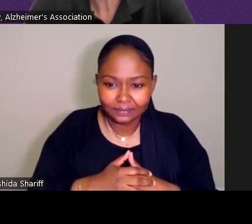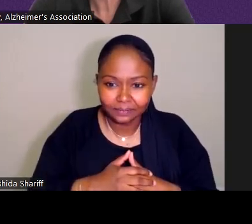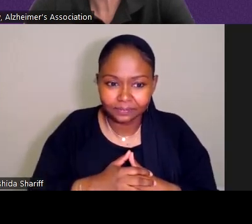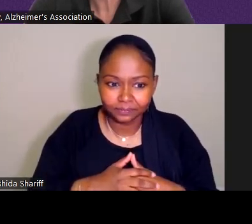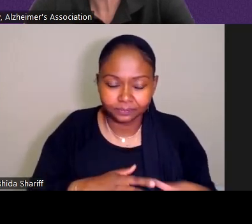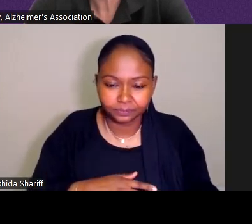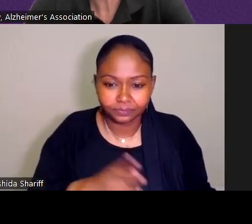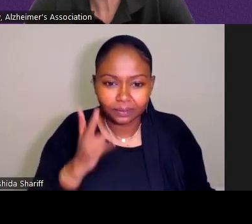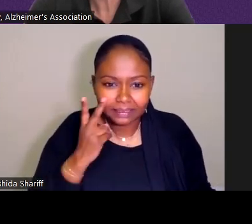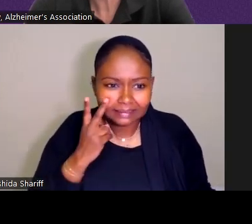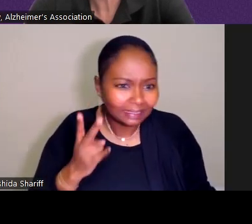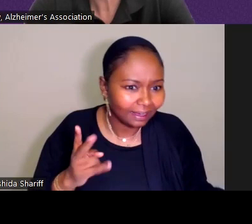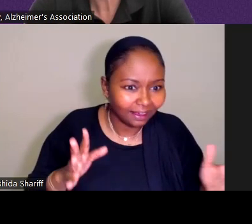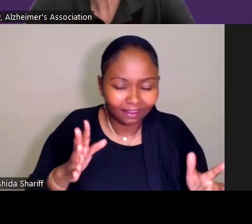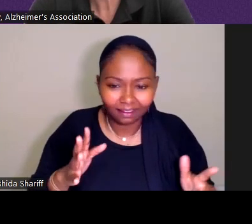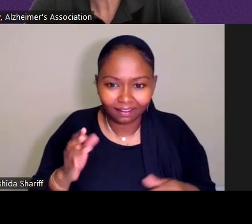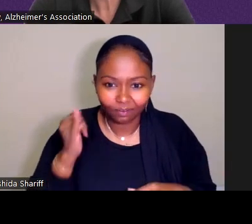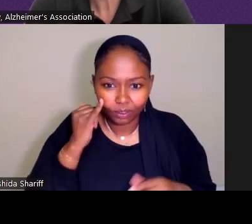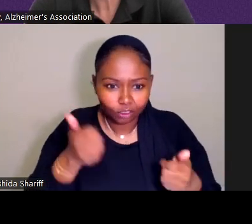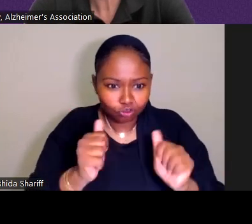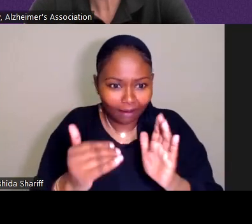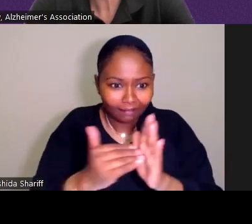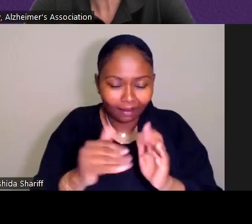Let's see if we can get Susan back.